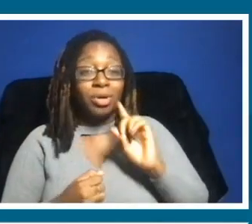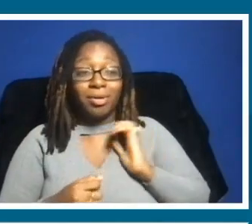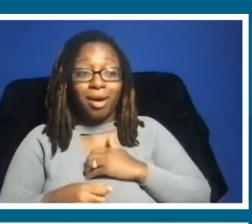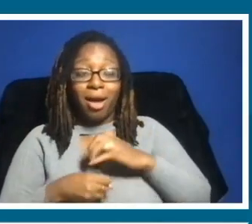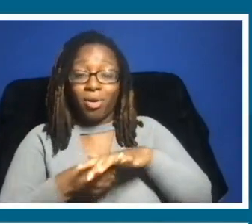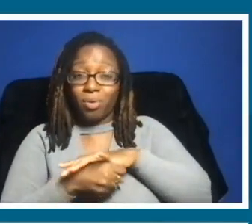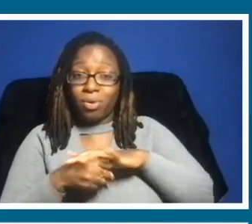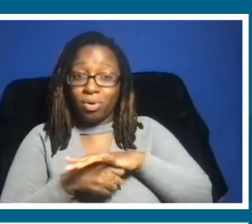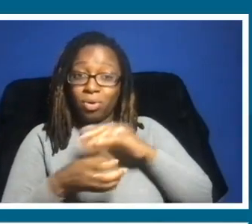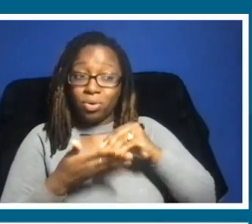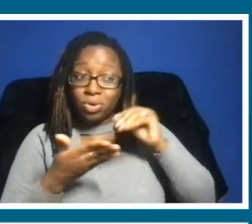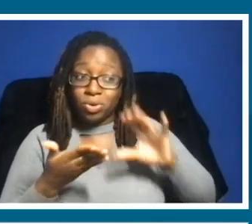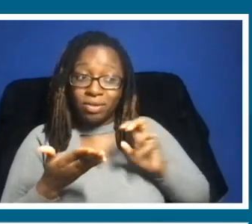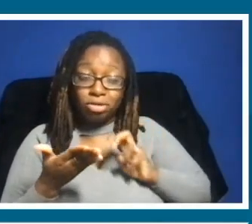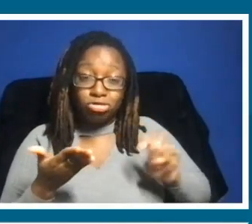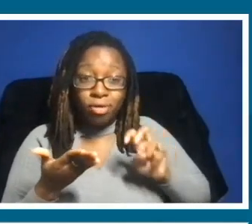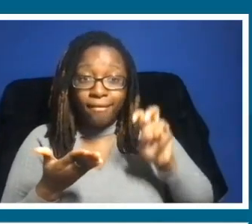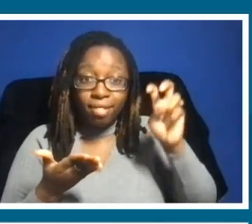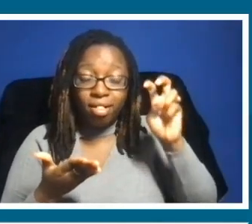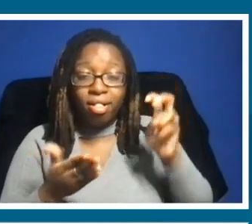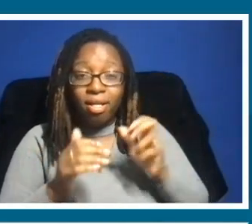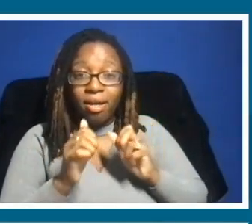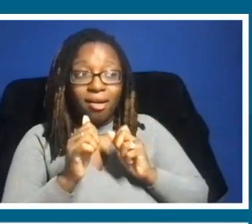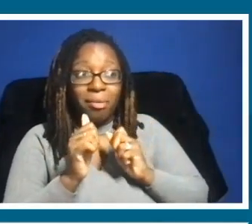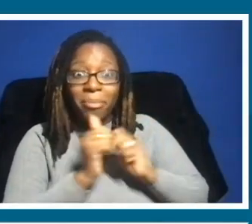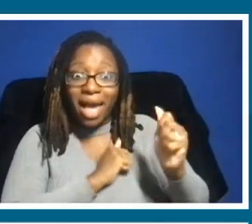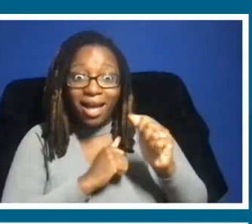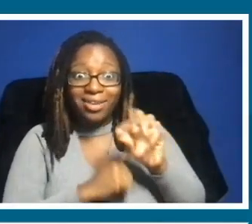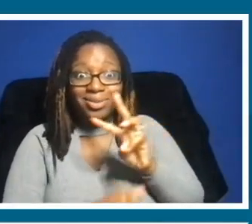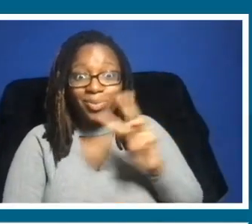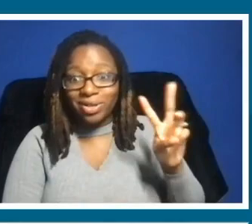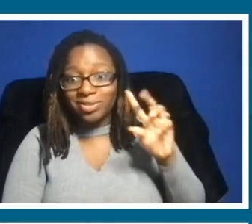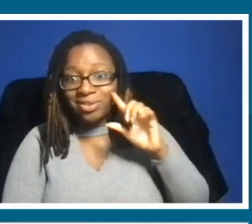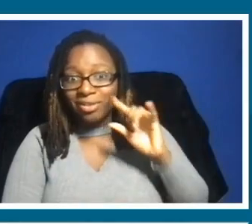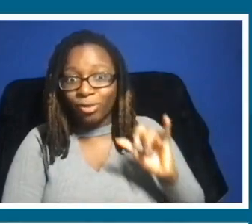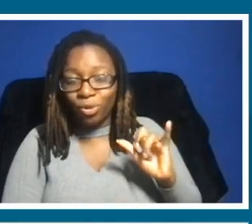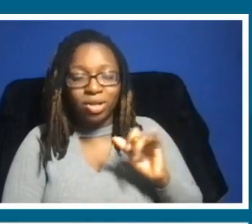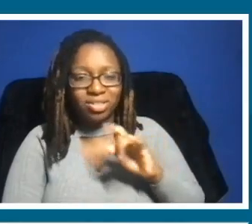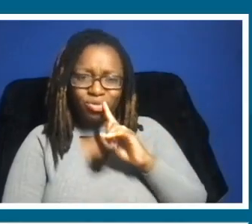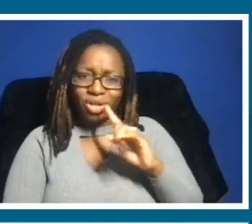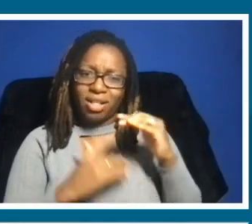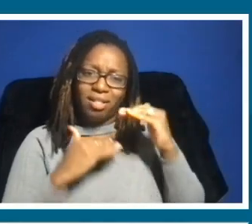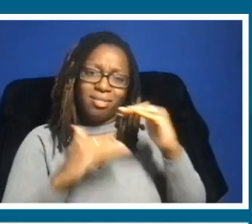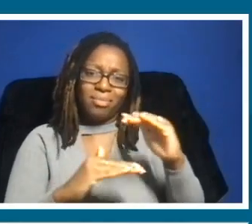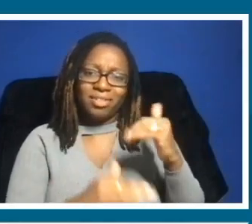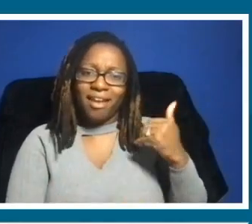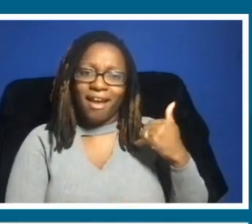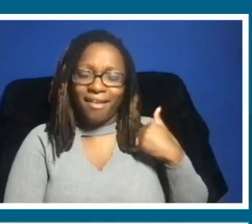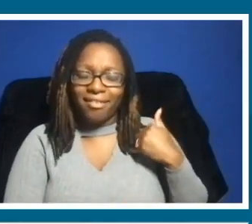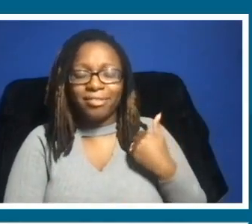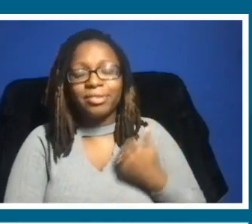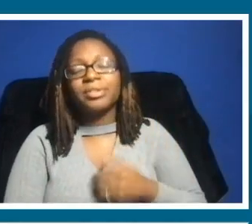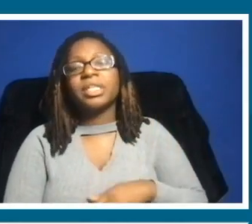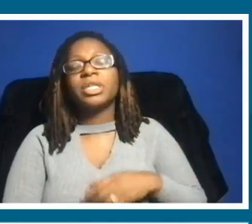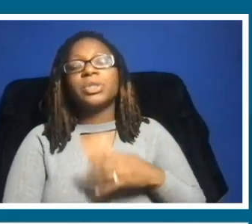travel beyond Western North Carolina are very limited. And so one of the things that is just